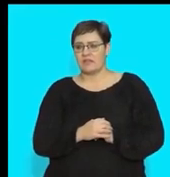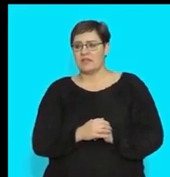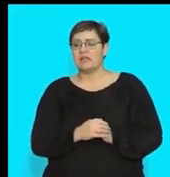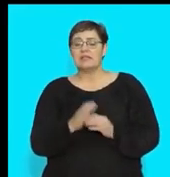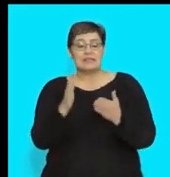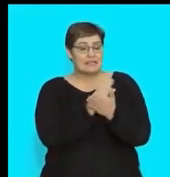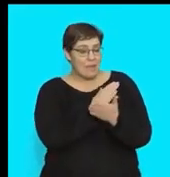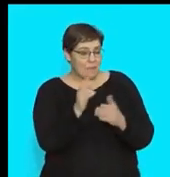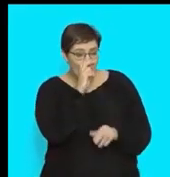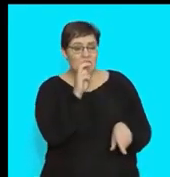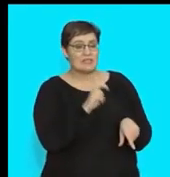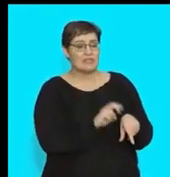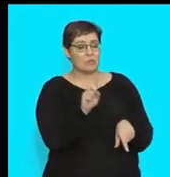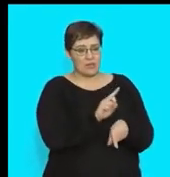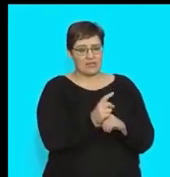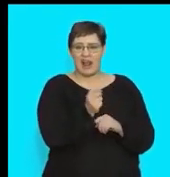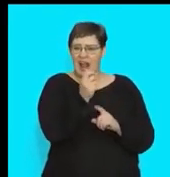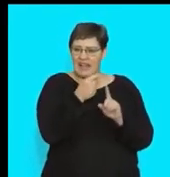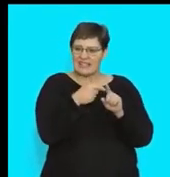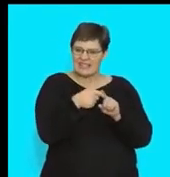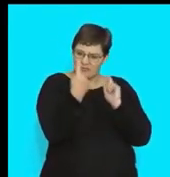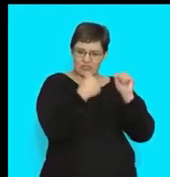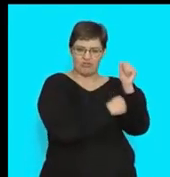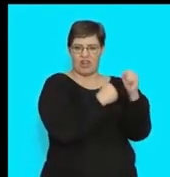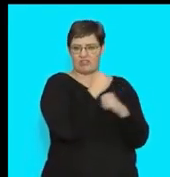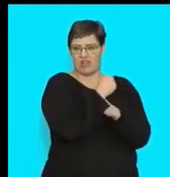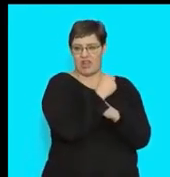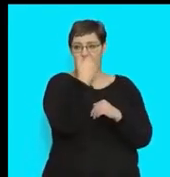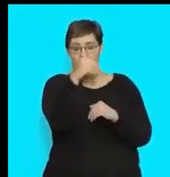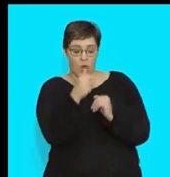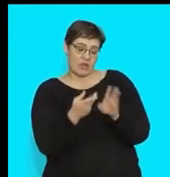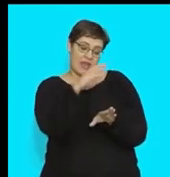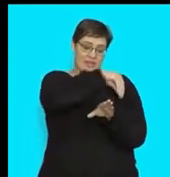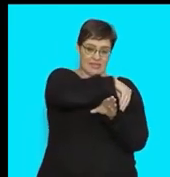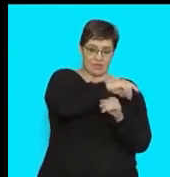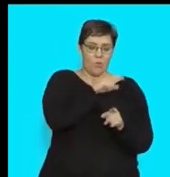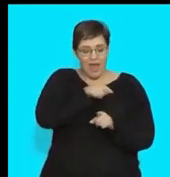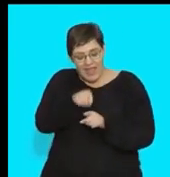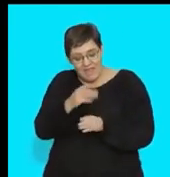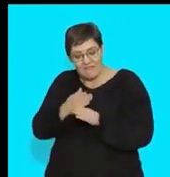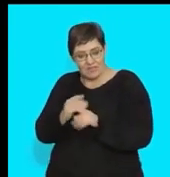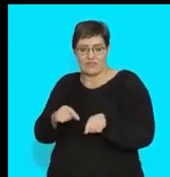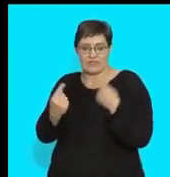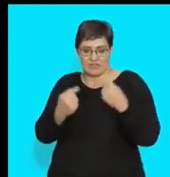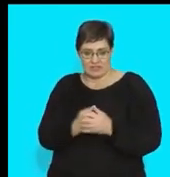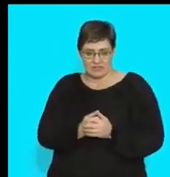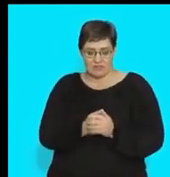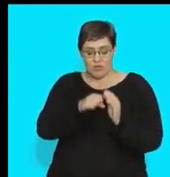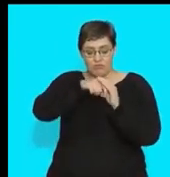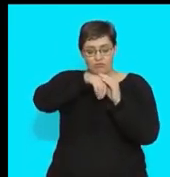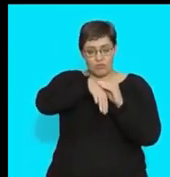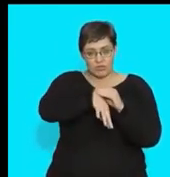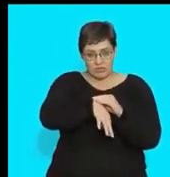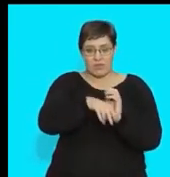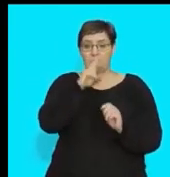I need to have a slightly different structure because I have a specific function. In roots,